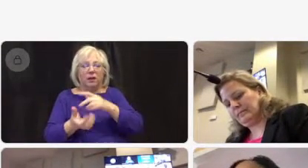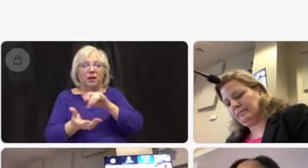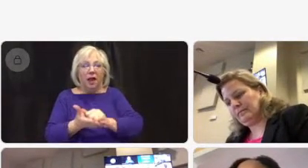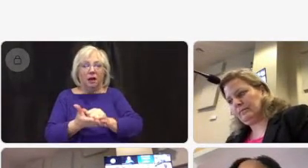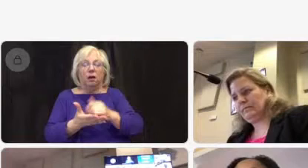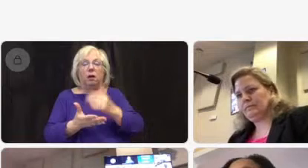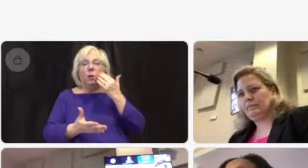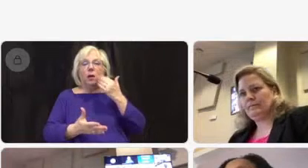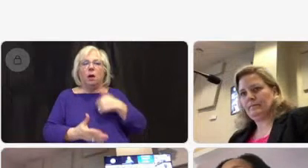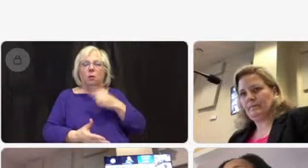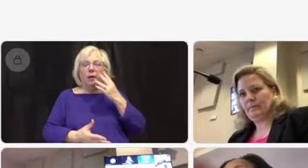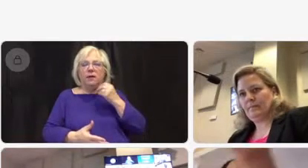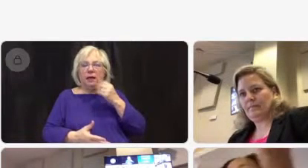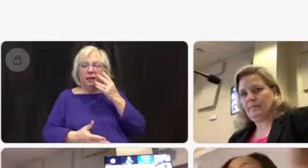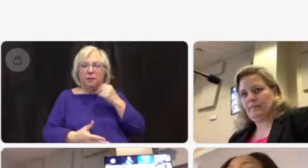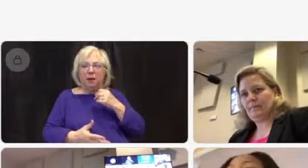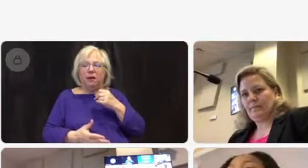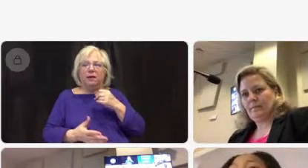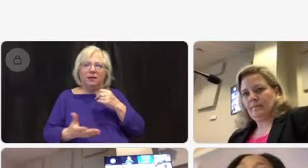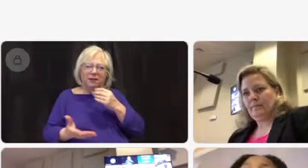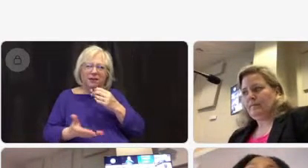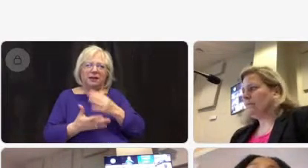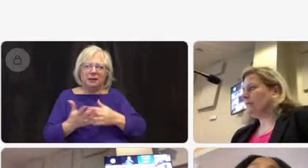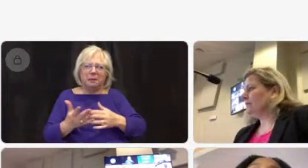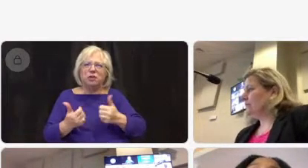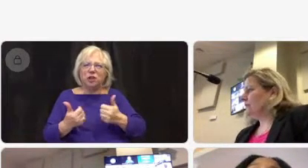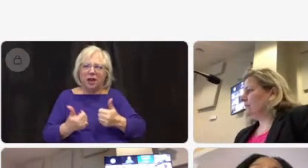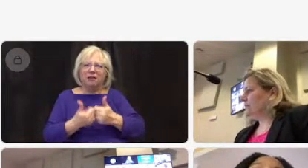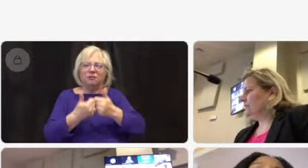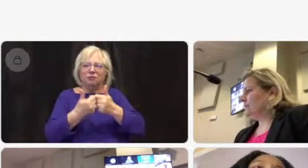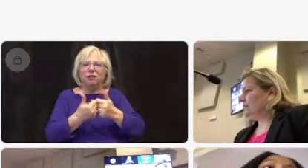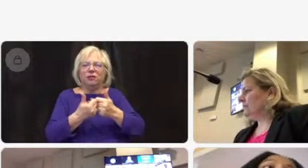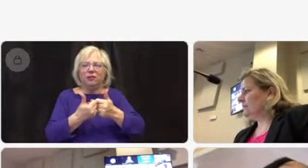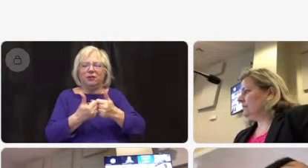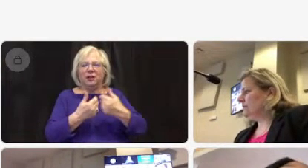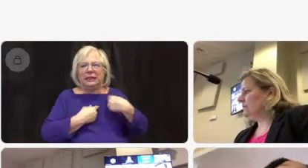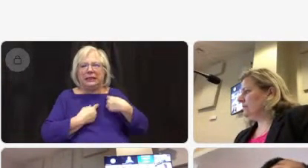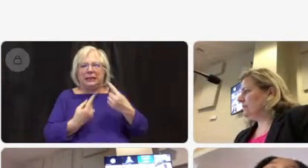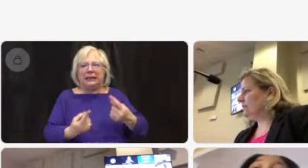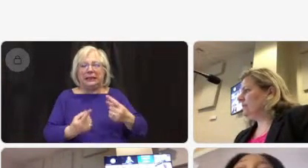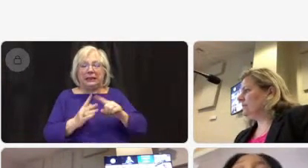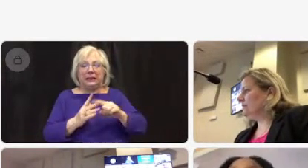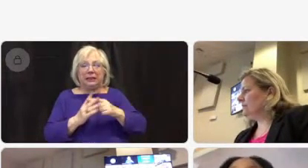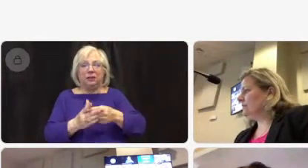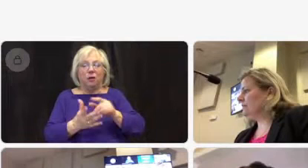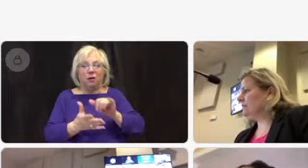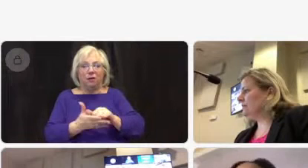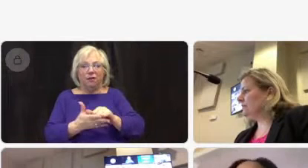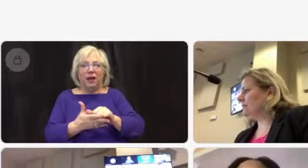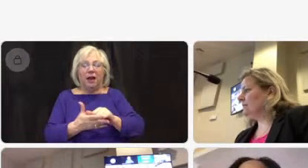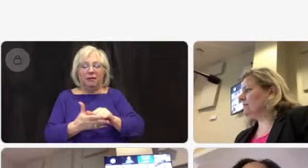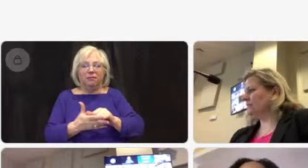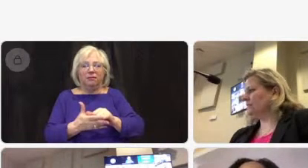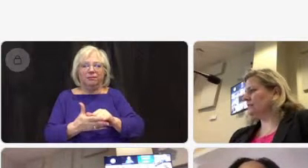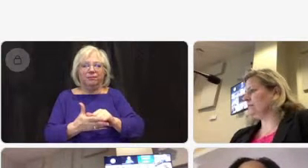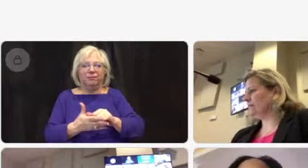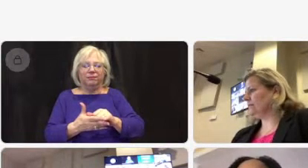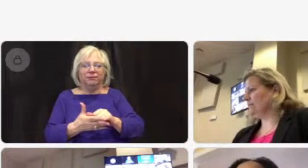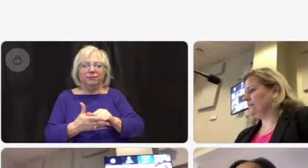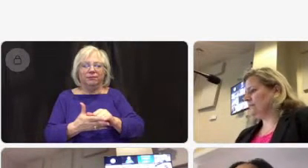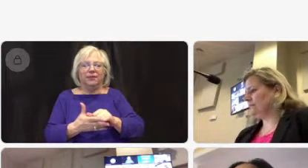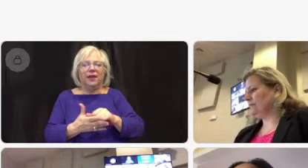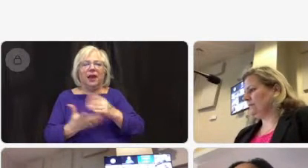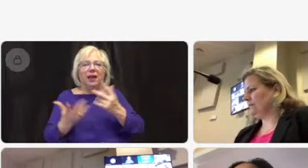that we have experienced some challenges since the start of that that we're starting to